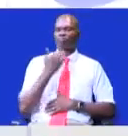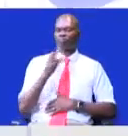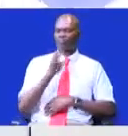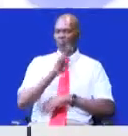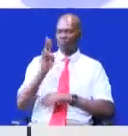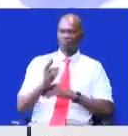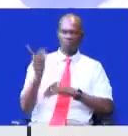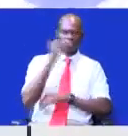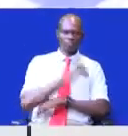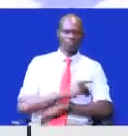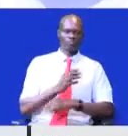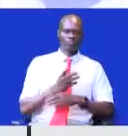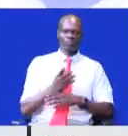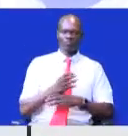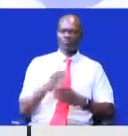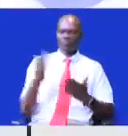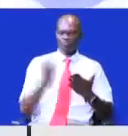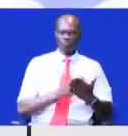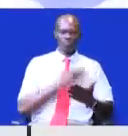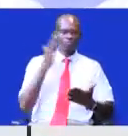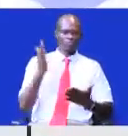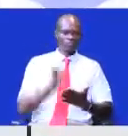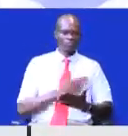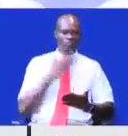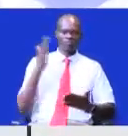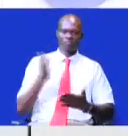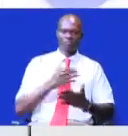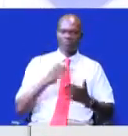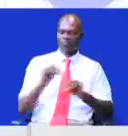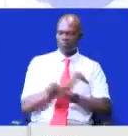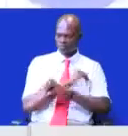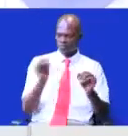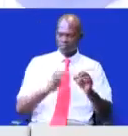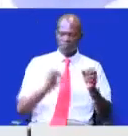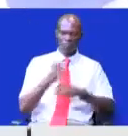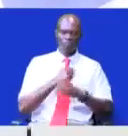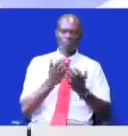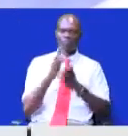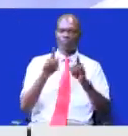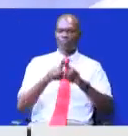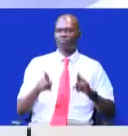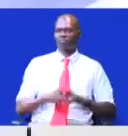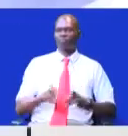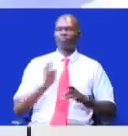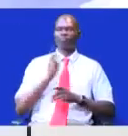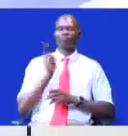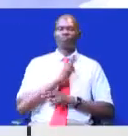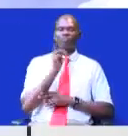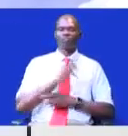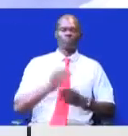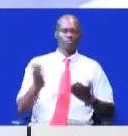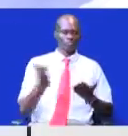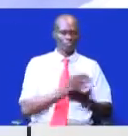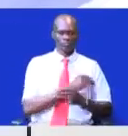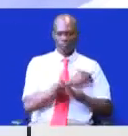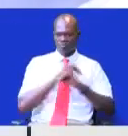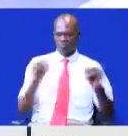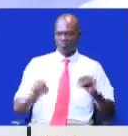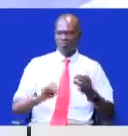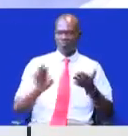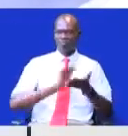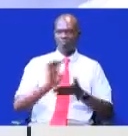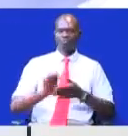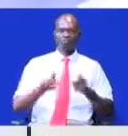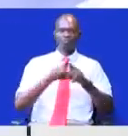today as a day of cleanup to just make sure that also we are cleaning up the city. As you are